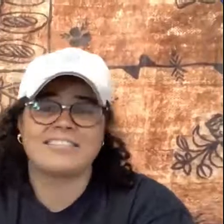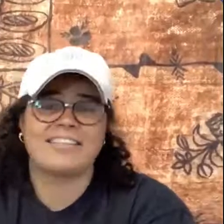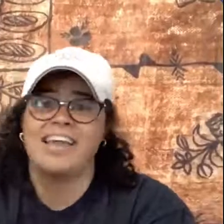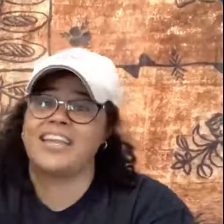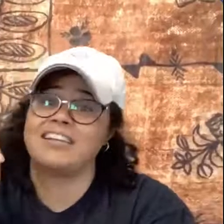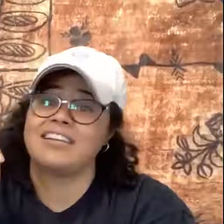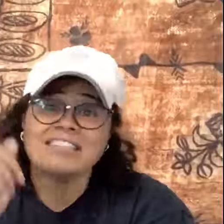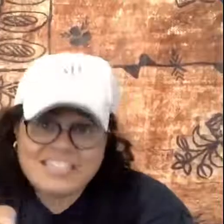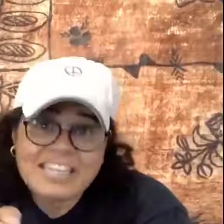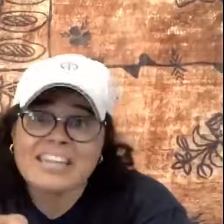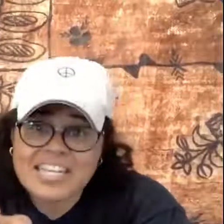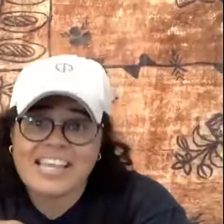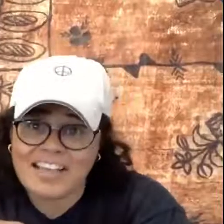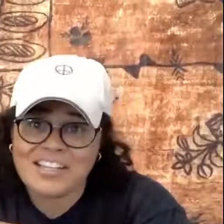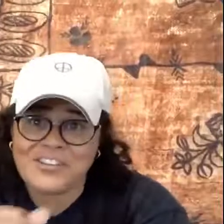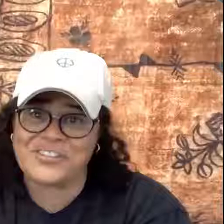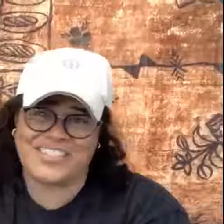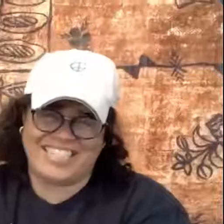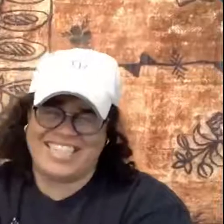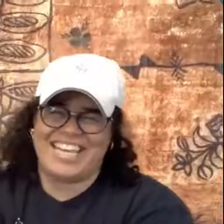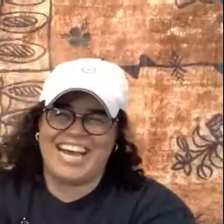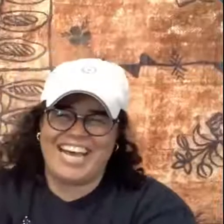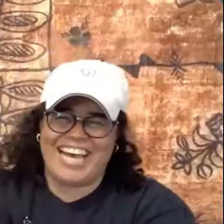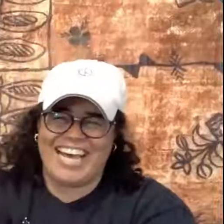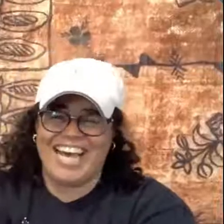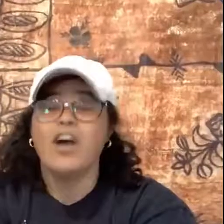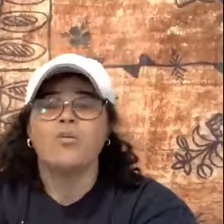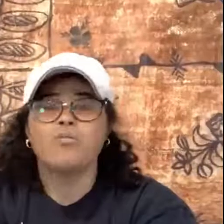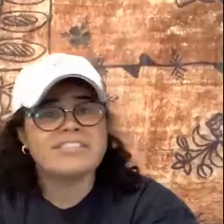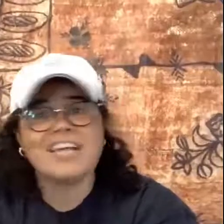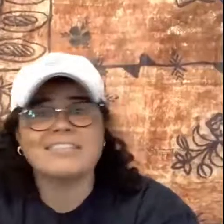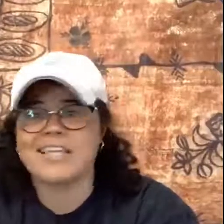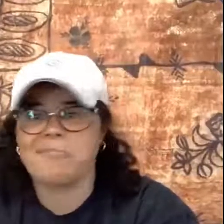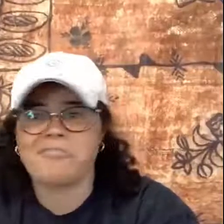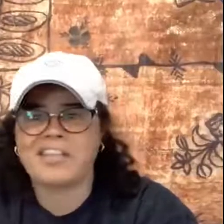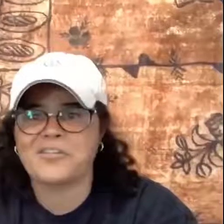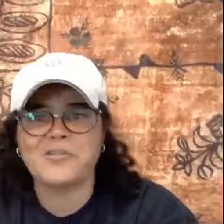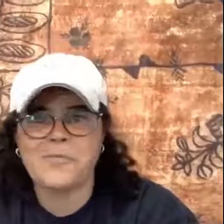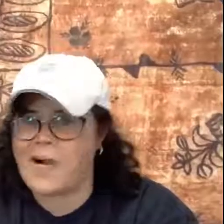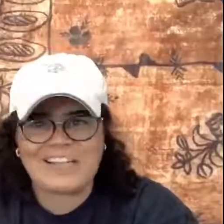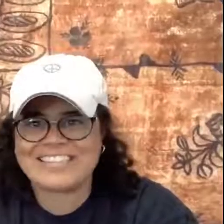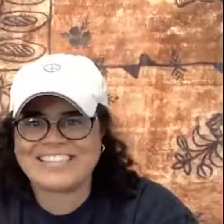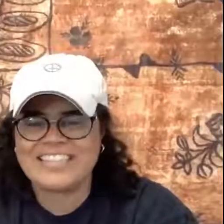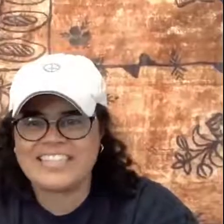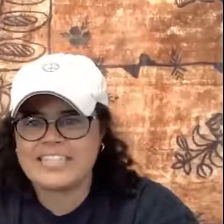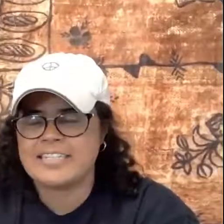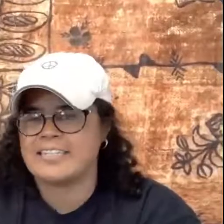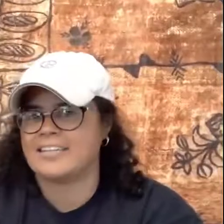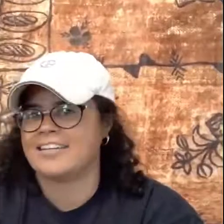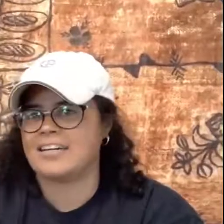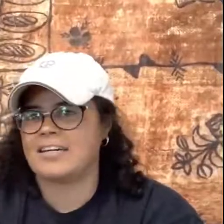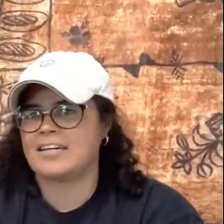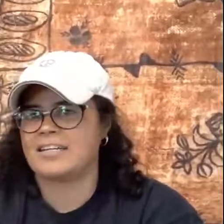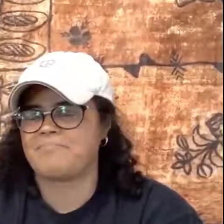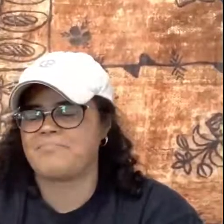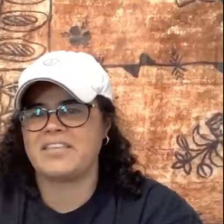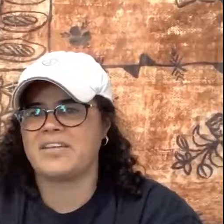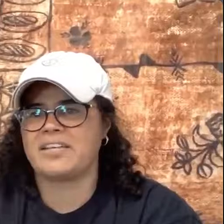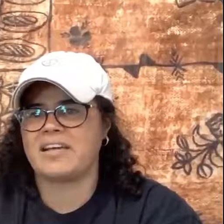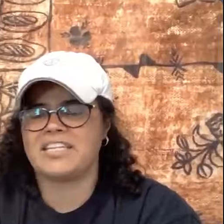I'd like to say, didn't I tell you? Was that something or what?